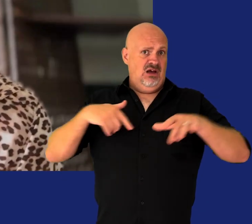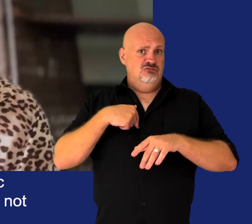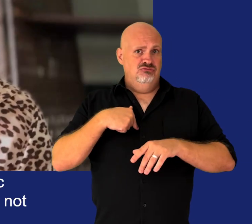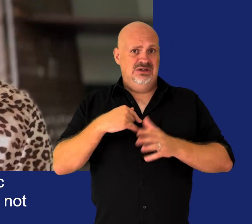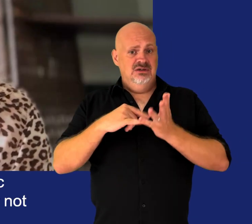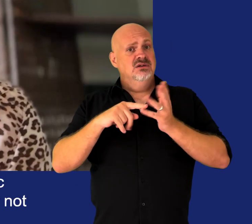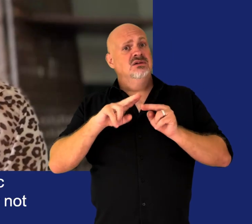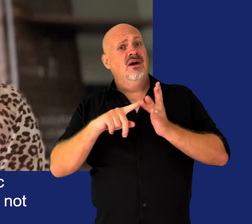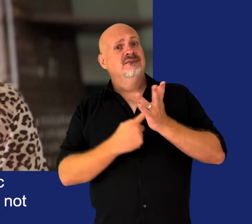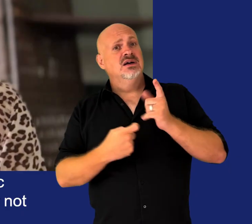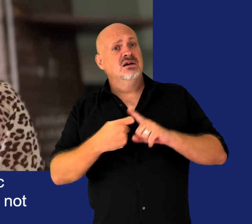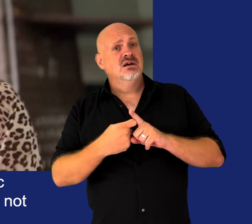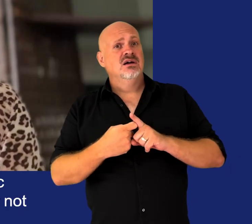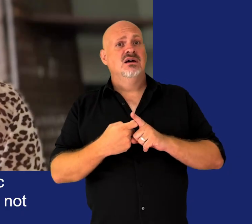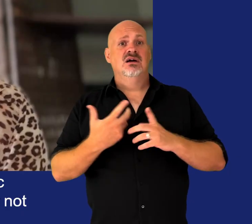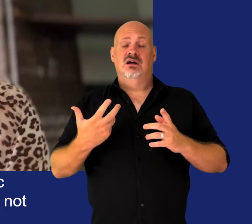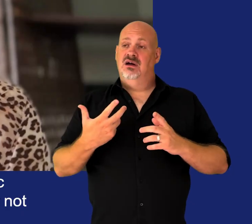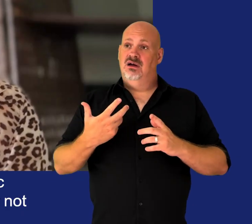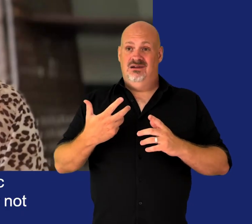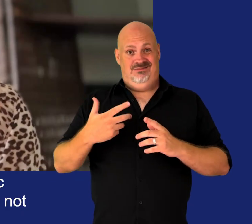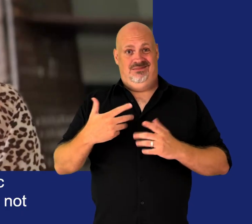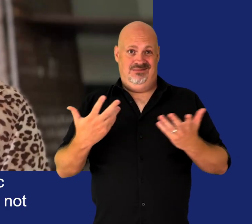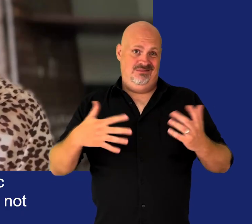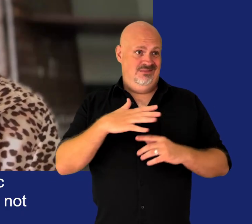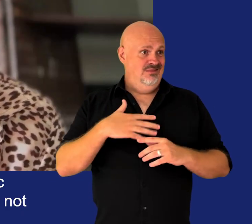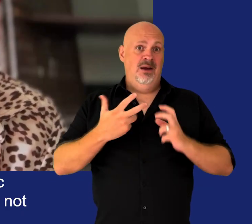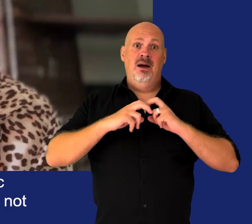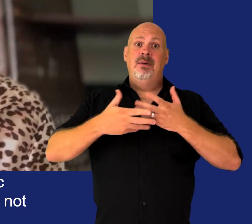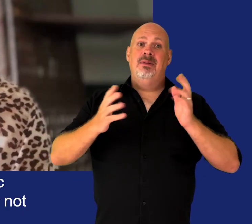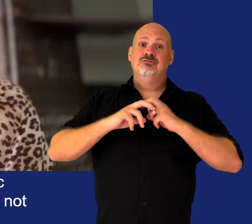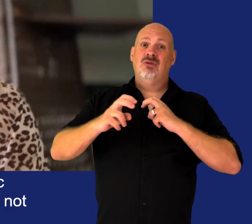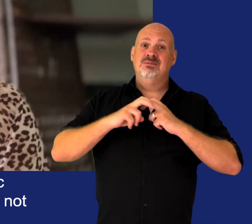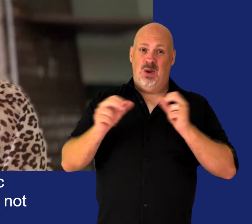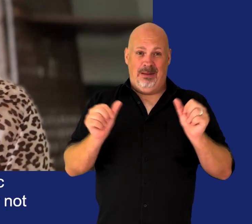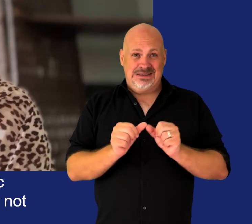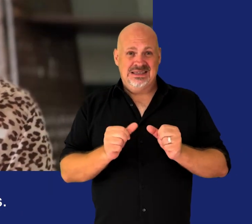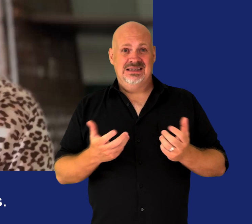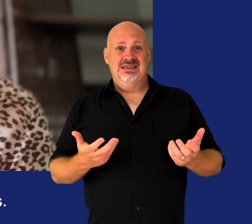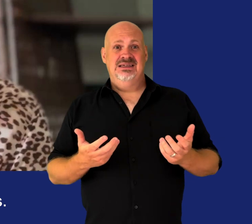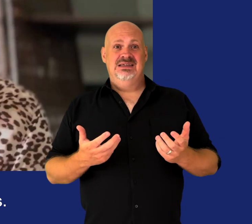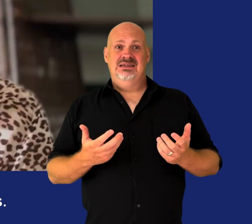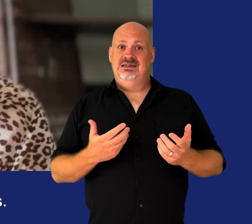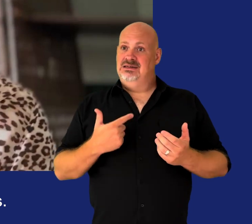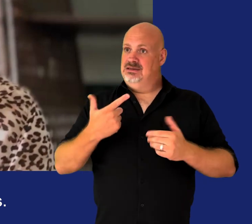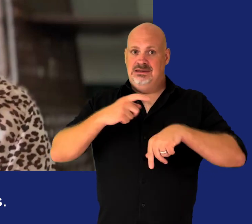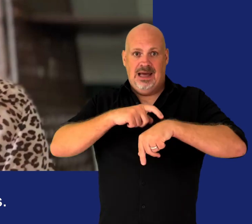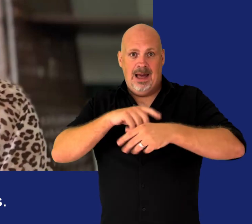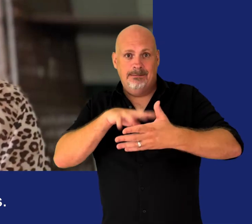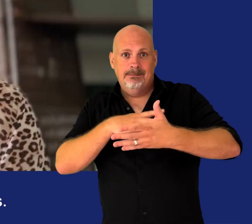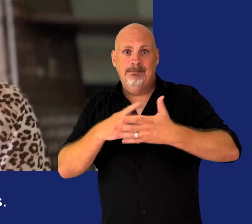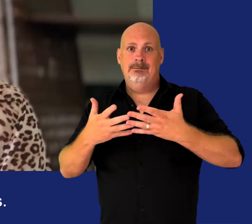area, and even places like Suffolk, public transport can be limited, expensive, or not line up with class times